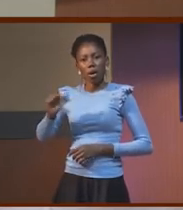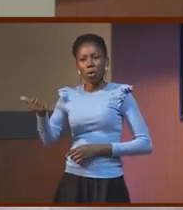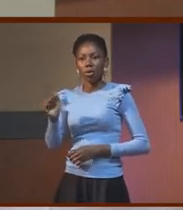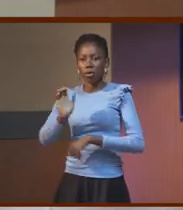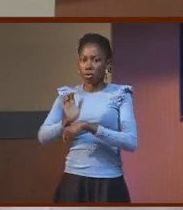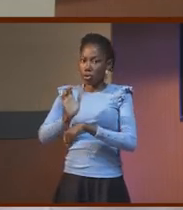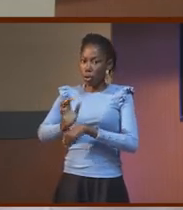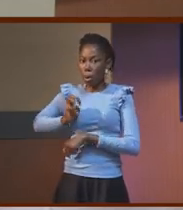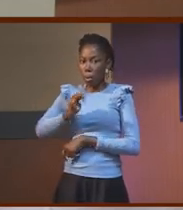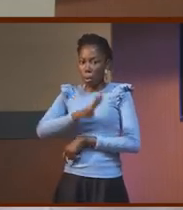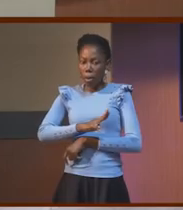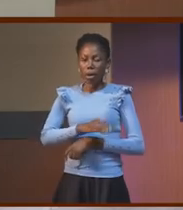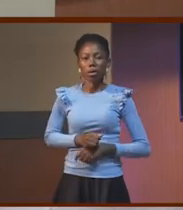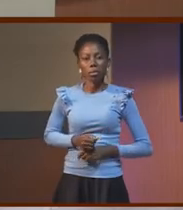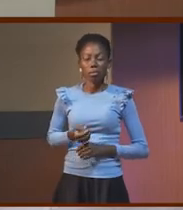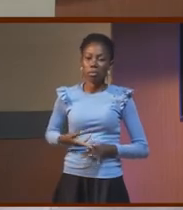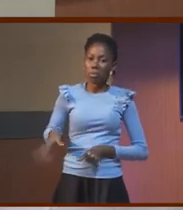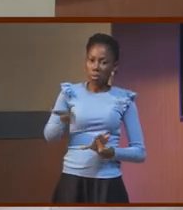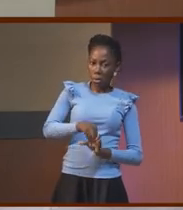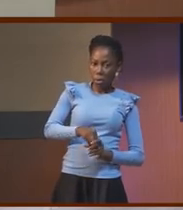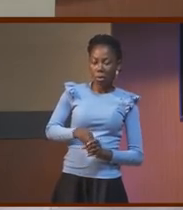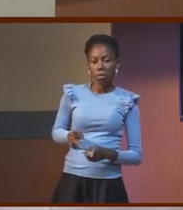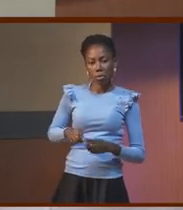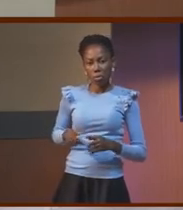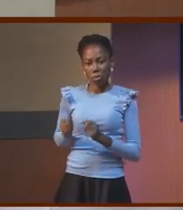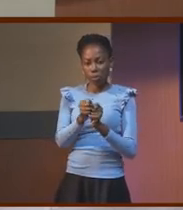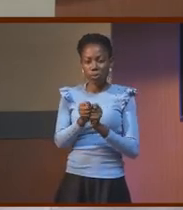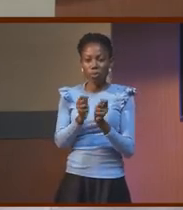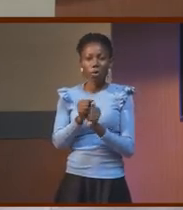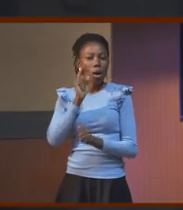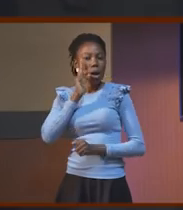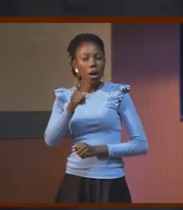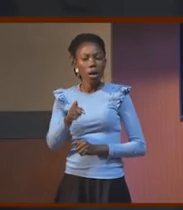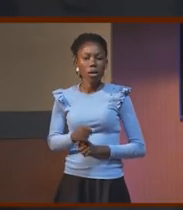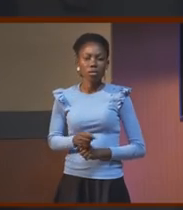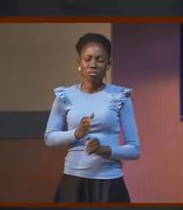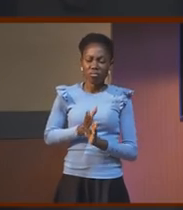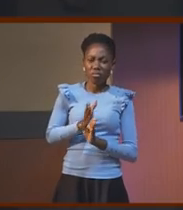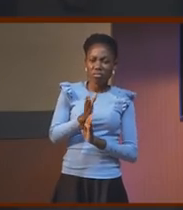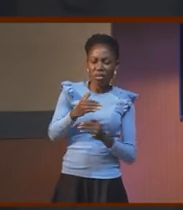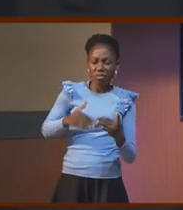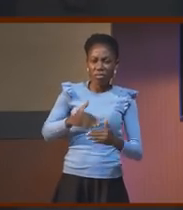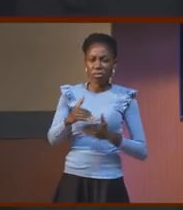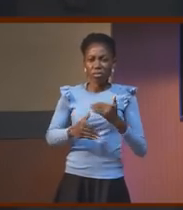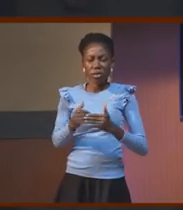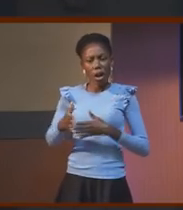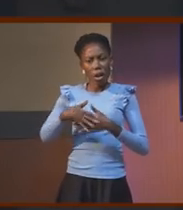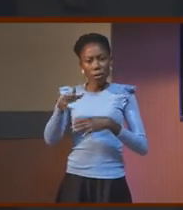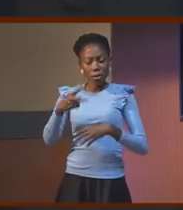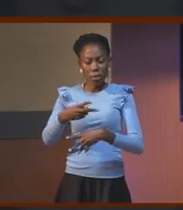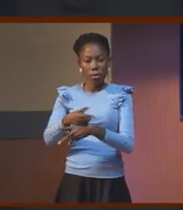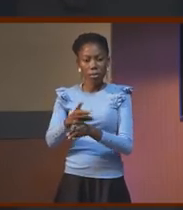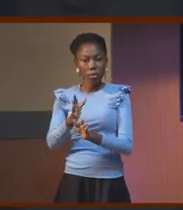church members too came in to partner with me. So along the line, after the